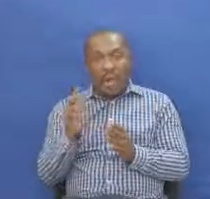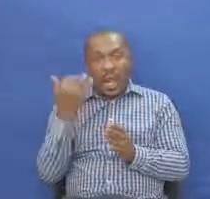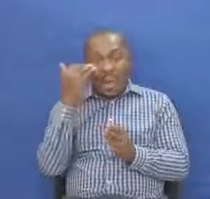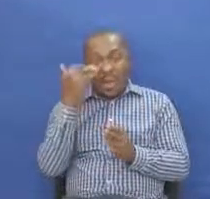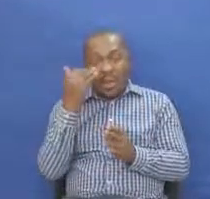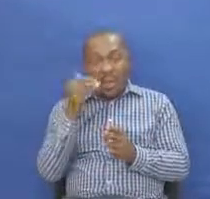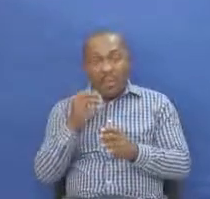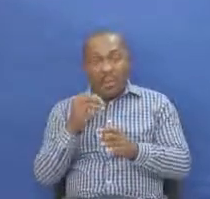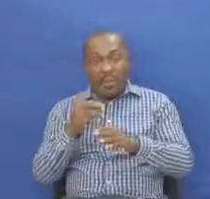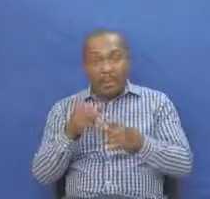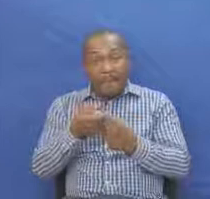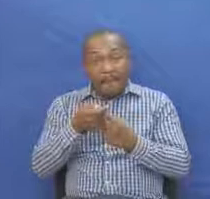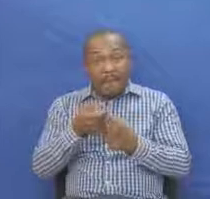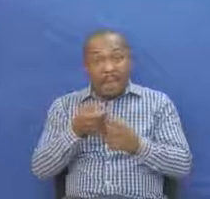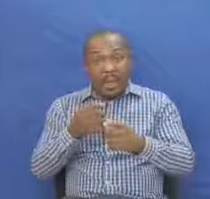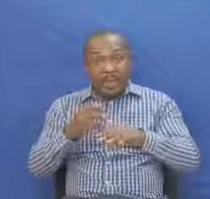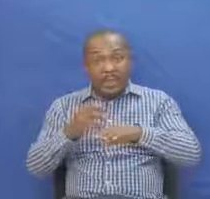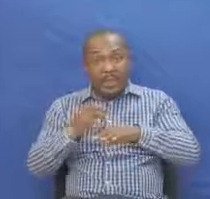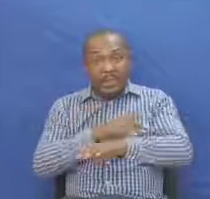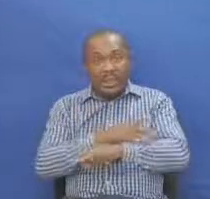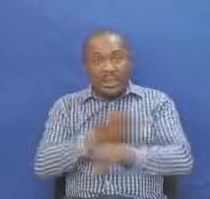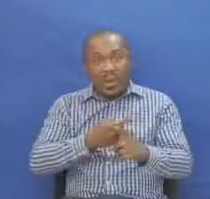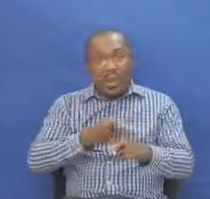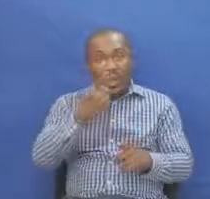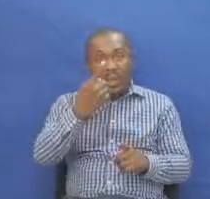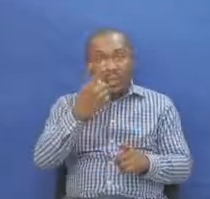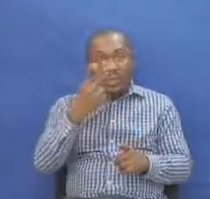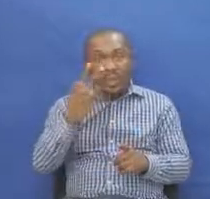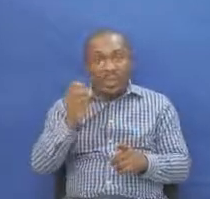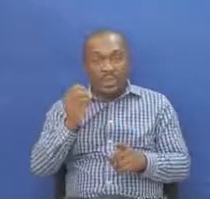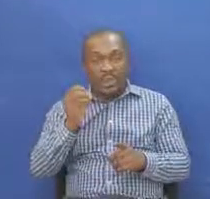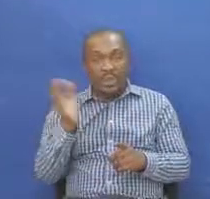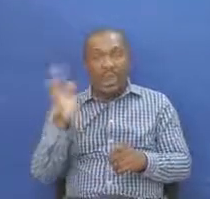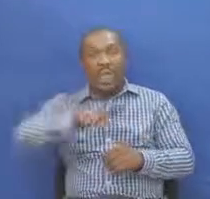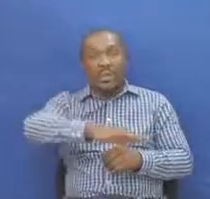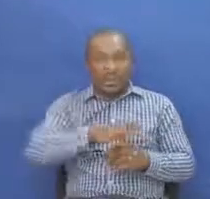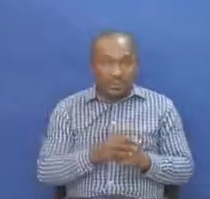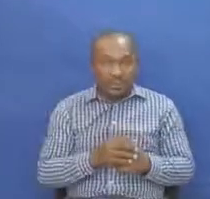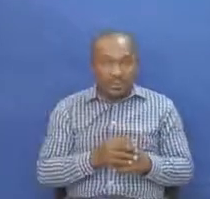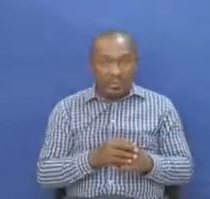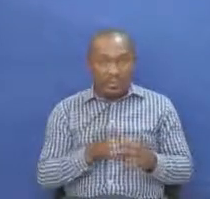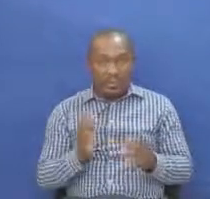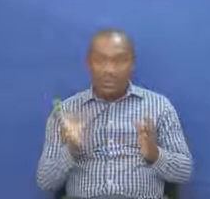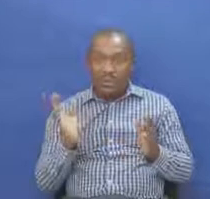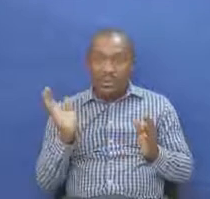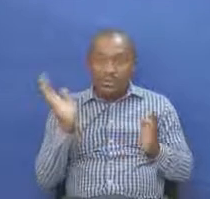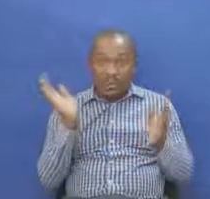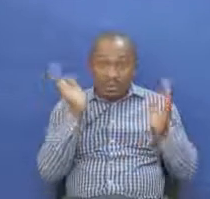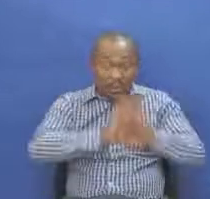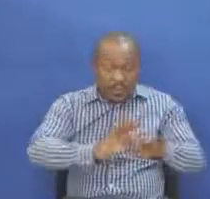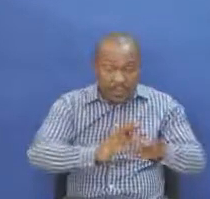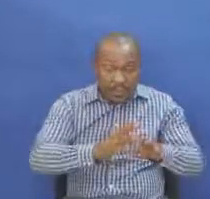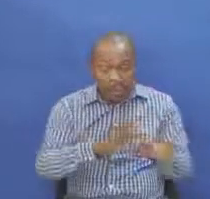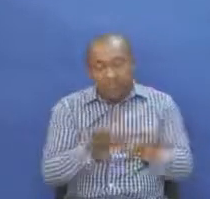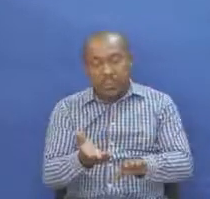only 120 days. So when these cells are killed, the new cells must be born so as to continue